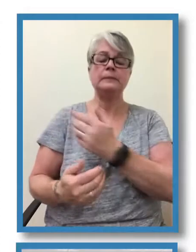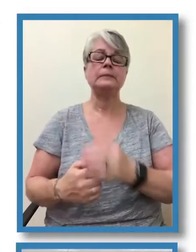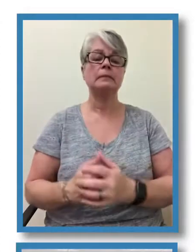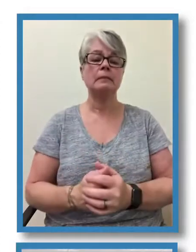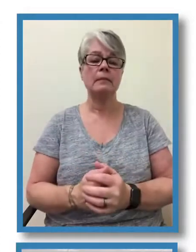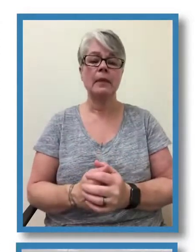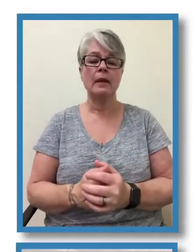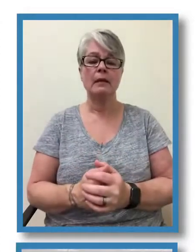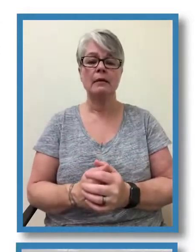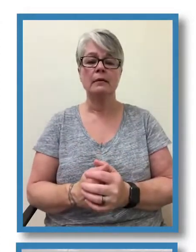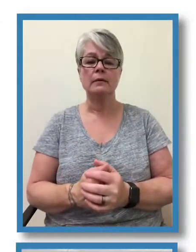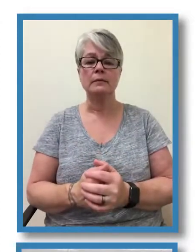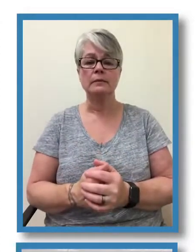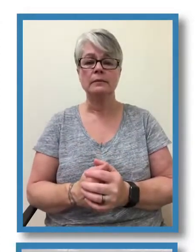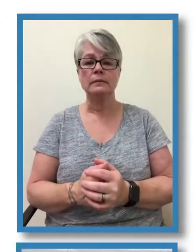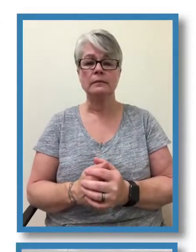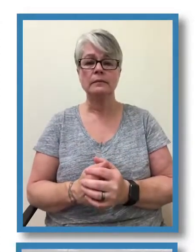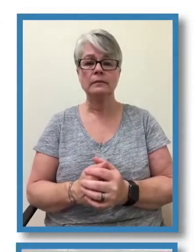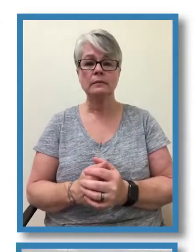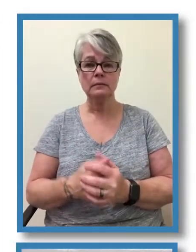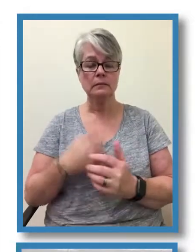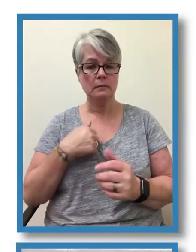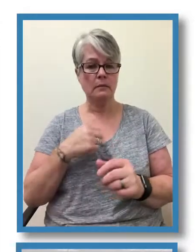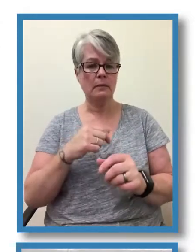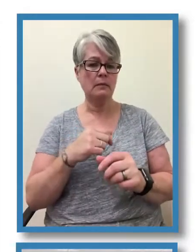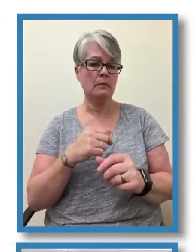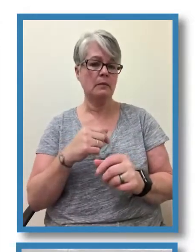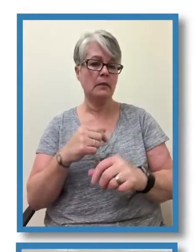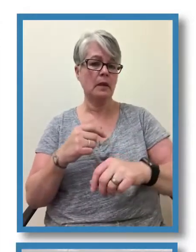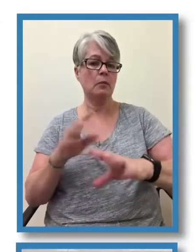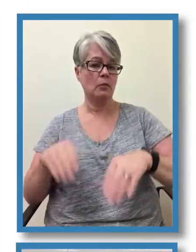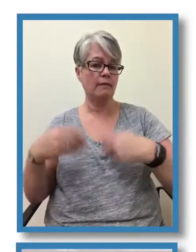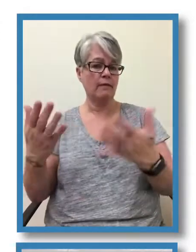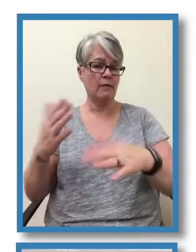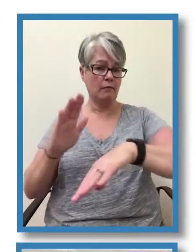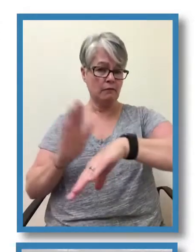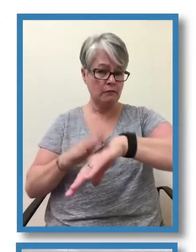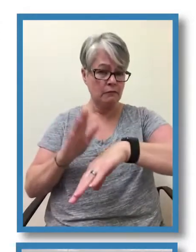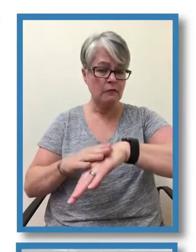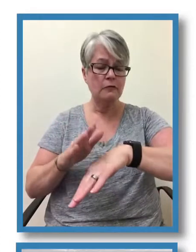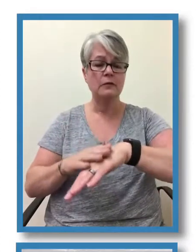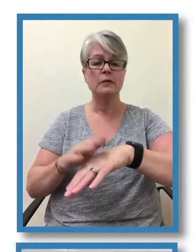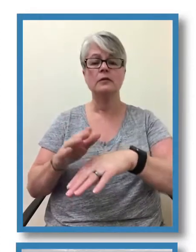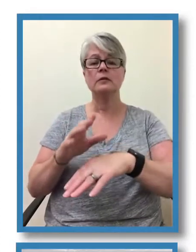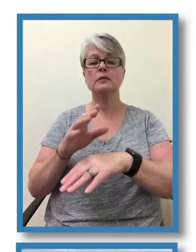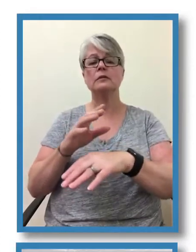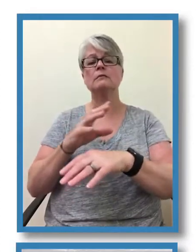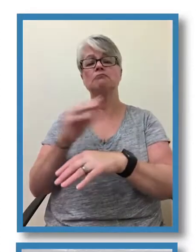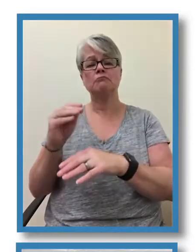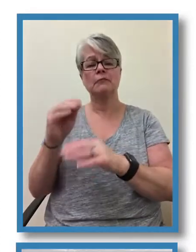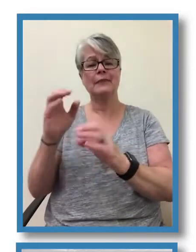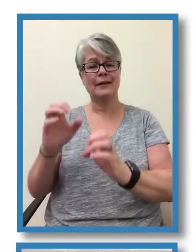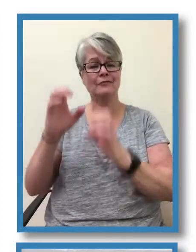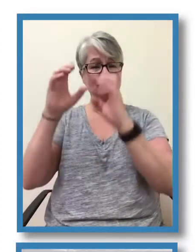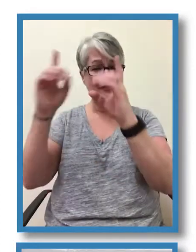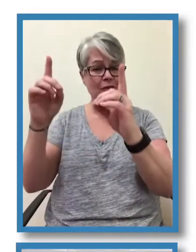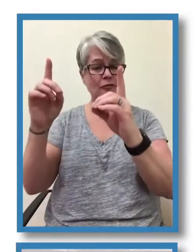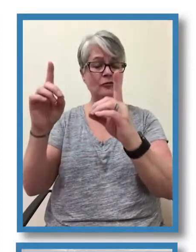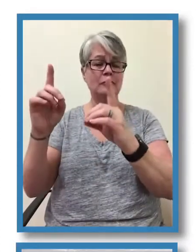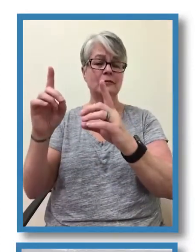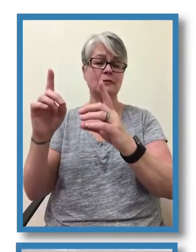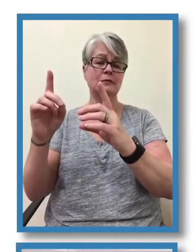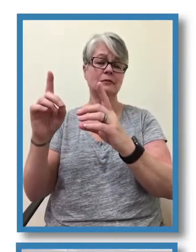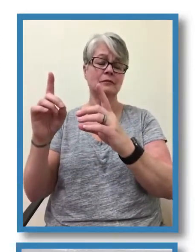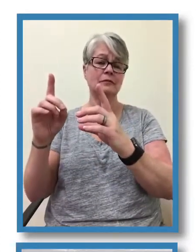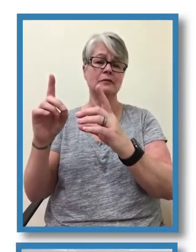continuing medical education for family physicians, and we've been involved with clinical trials funding with the companies